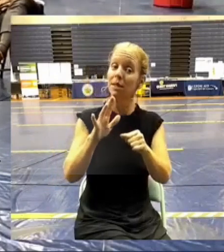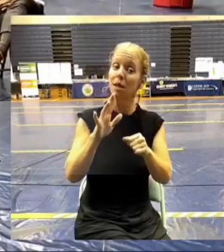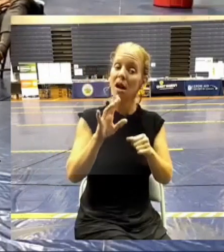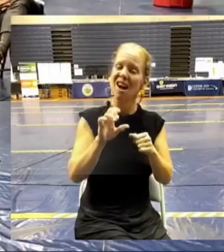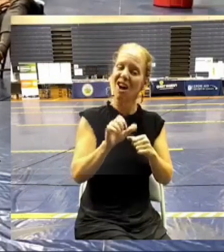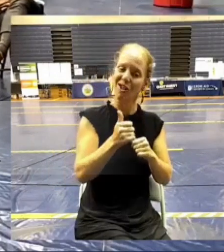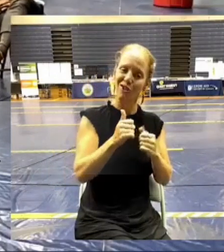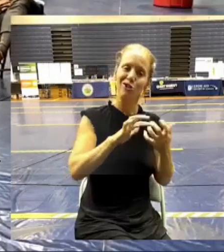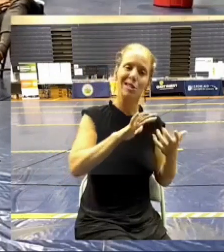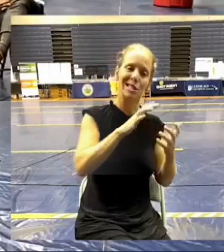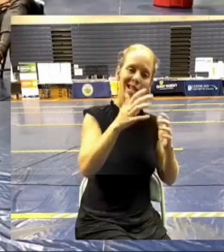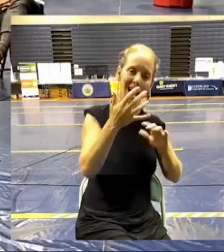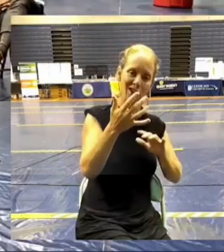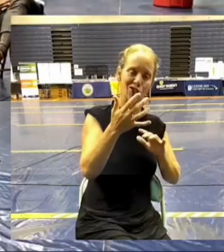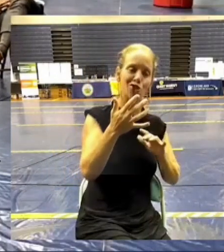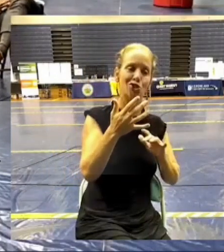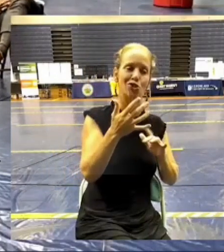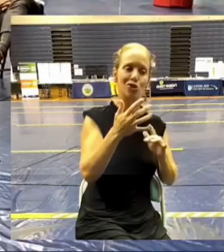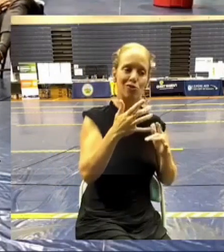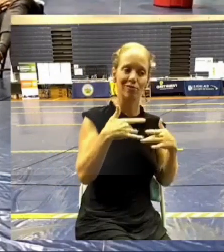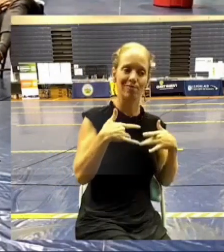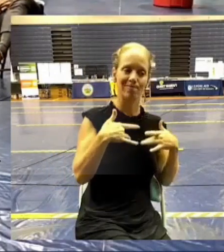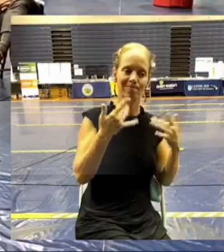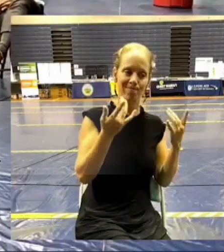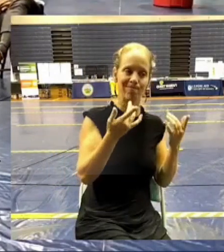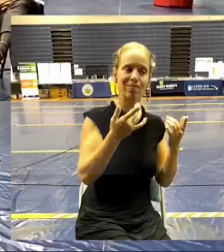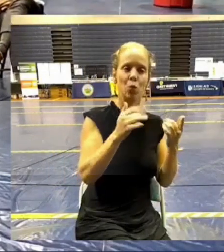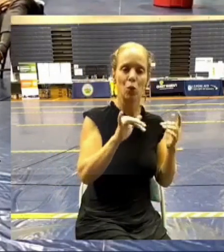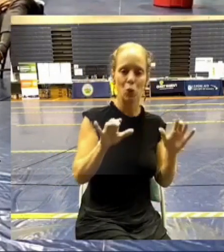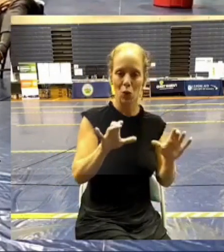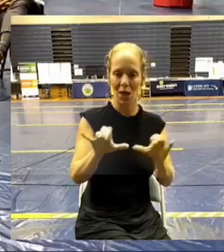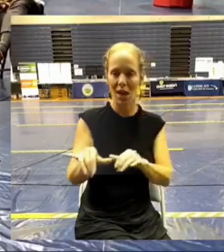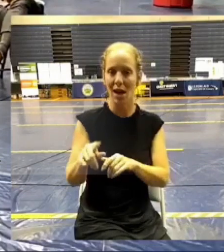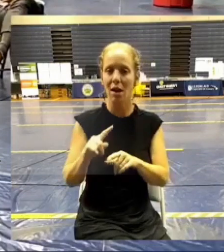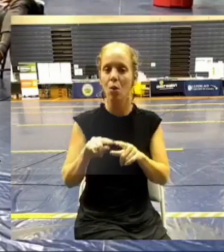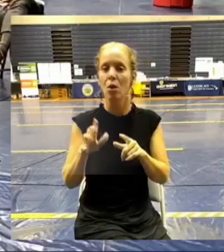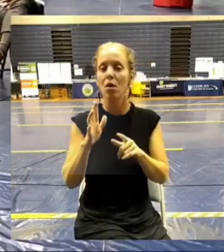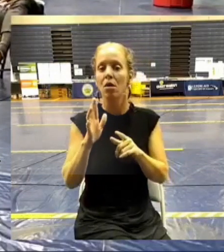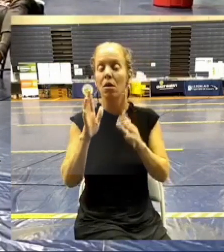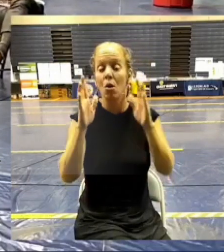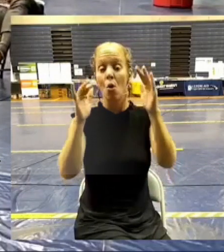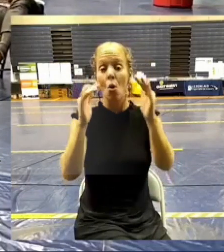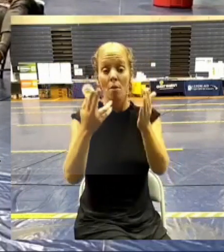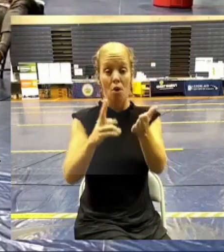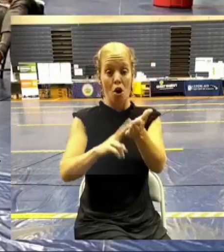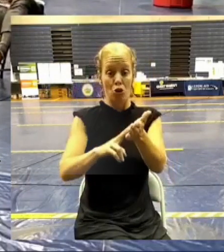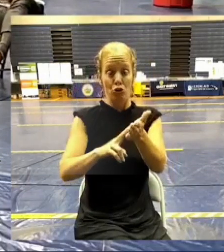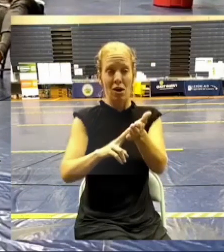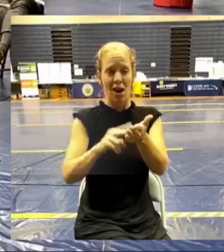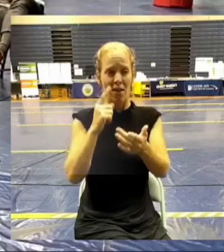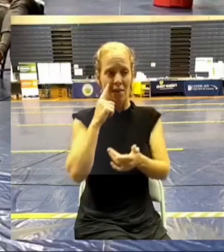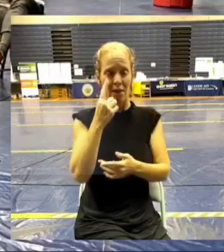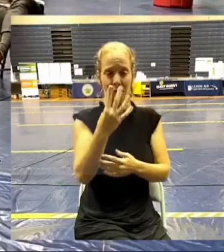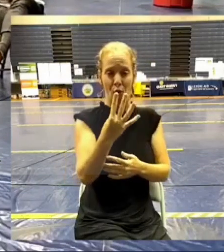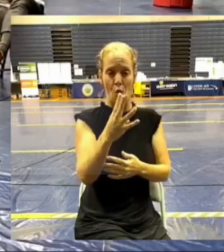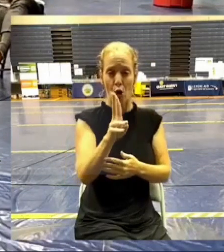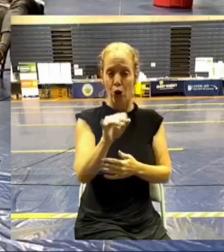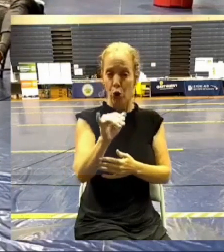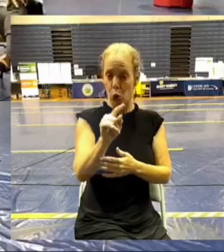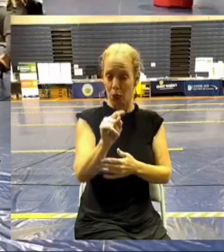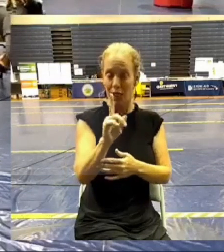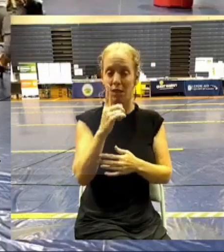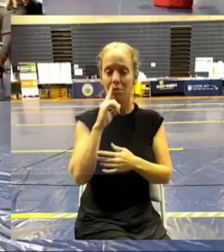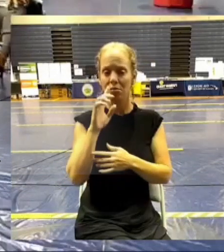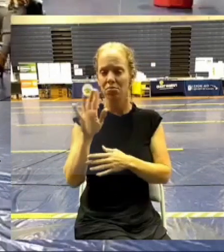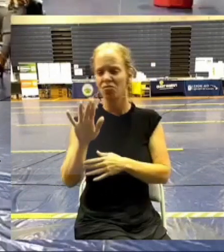other disasters. That's an opportunity. We'll be putting a contract out for units sometime, I think, in